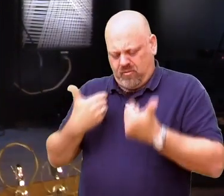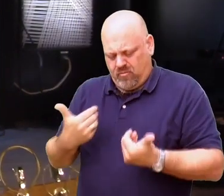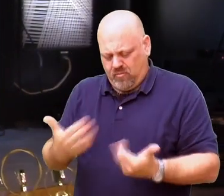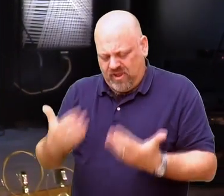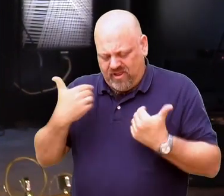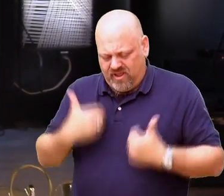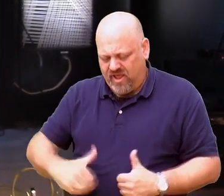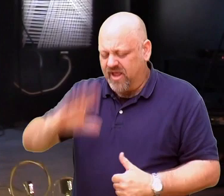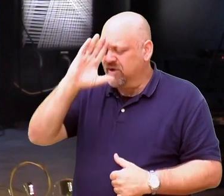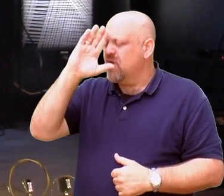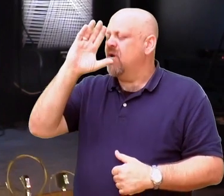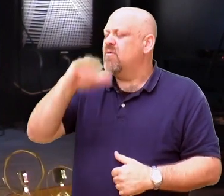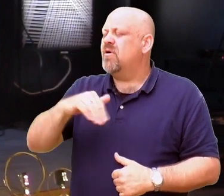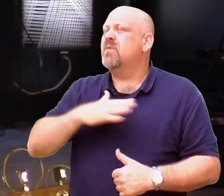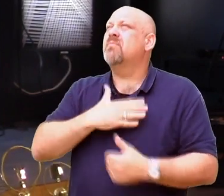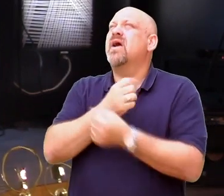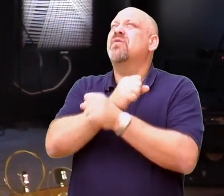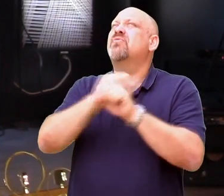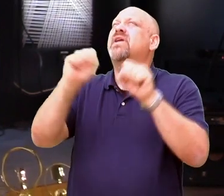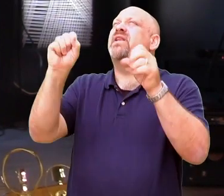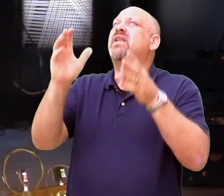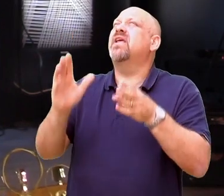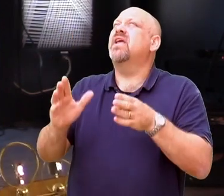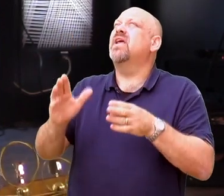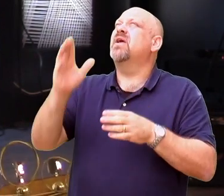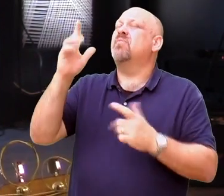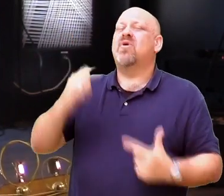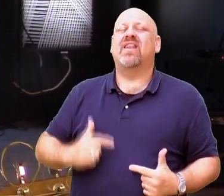Well, I know my